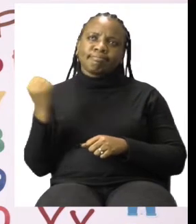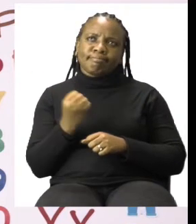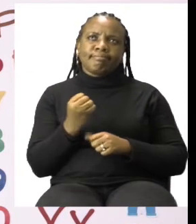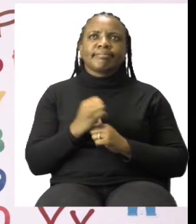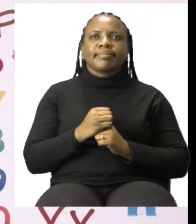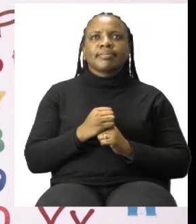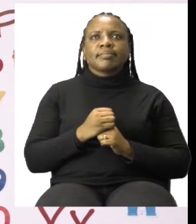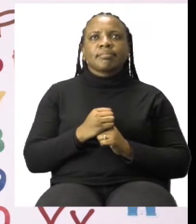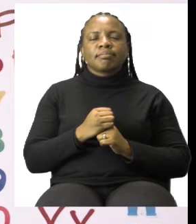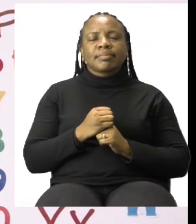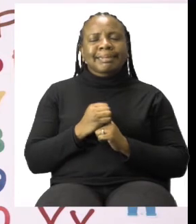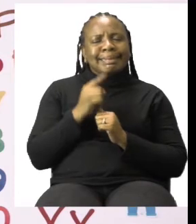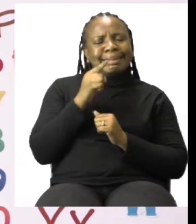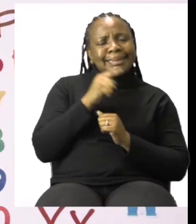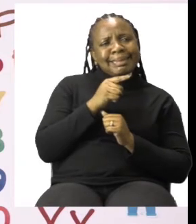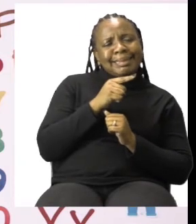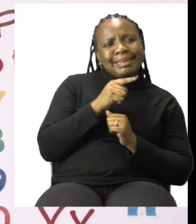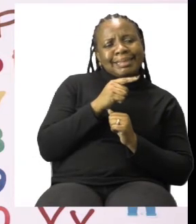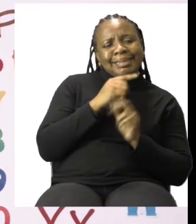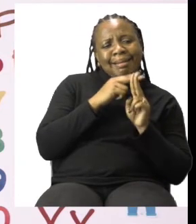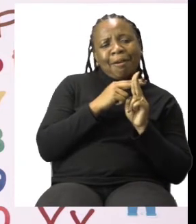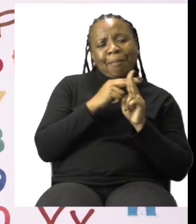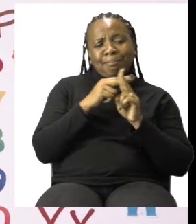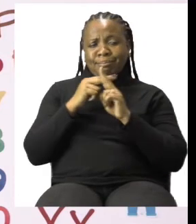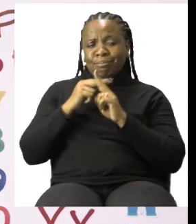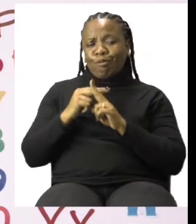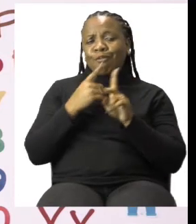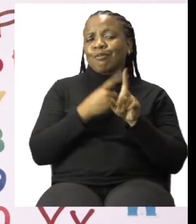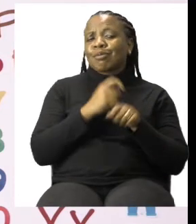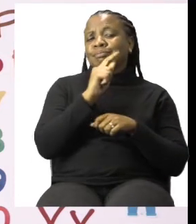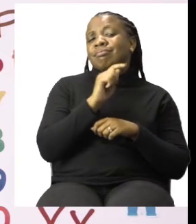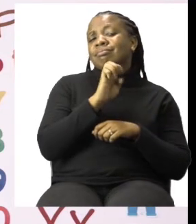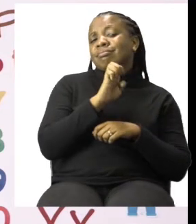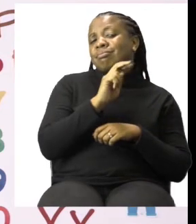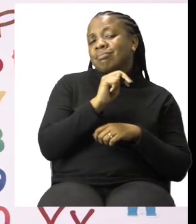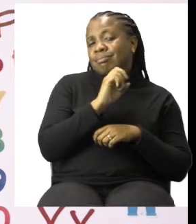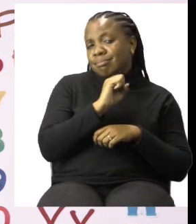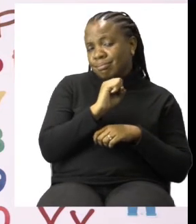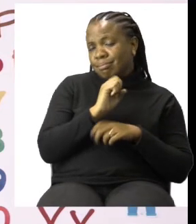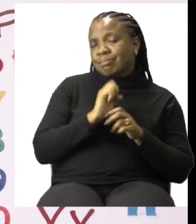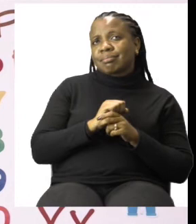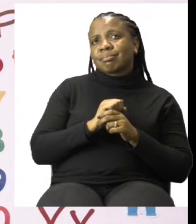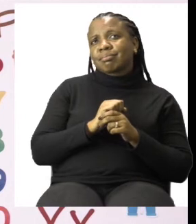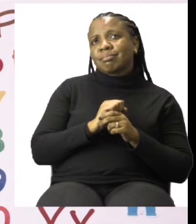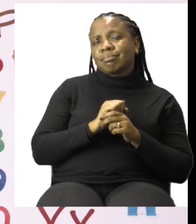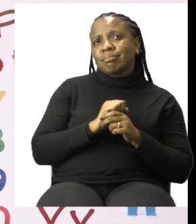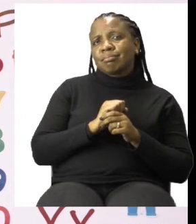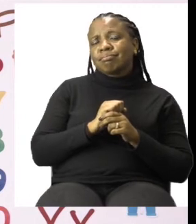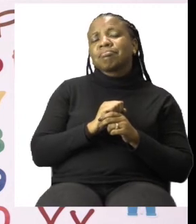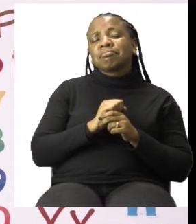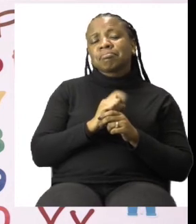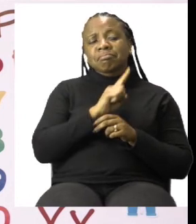to go to Mr. Tens and borrow 10. We're going to ask him and he will say